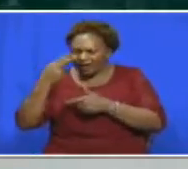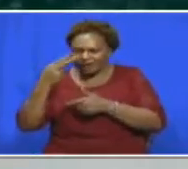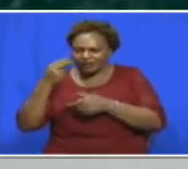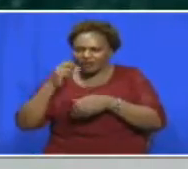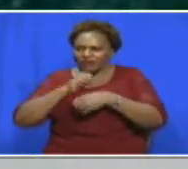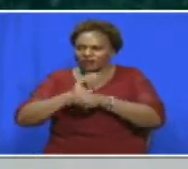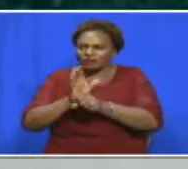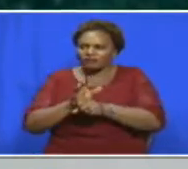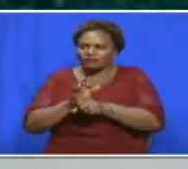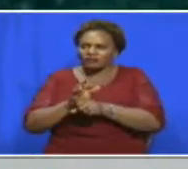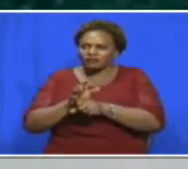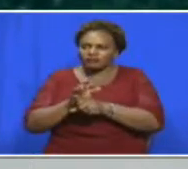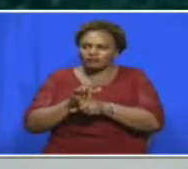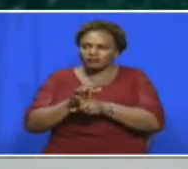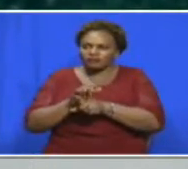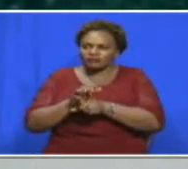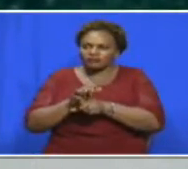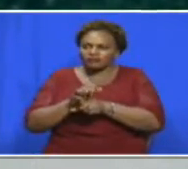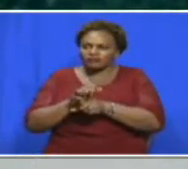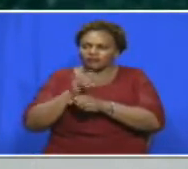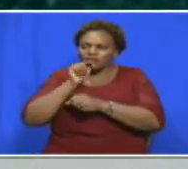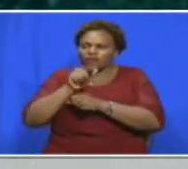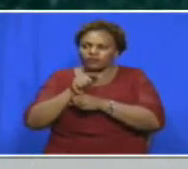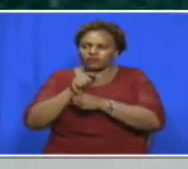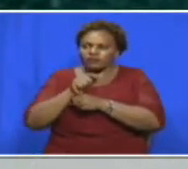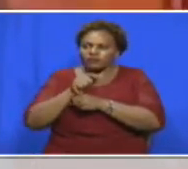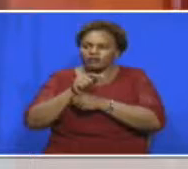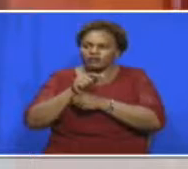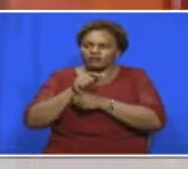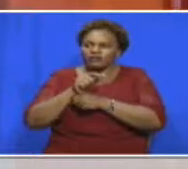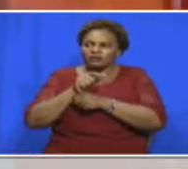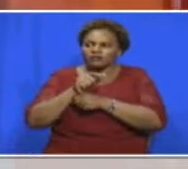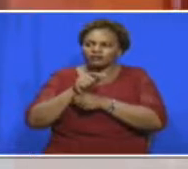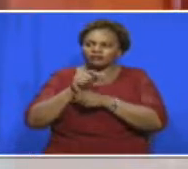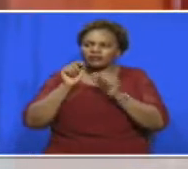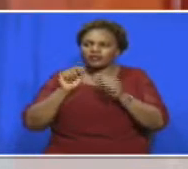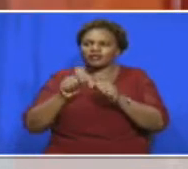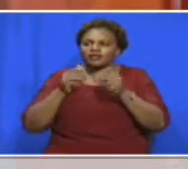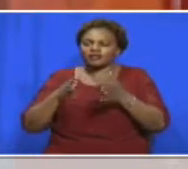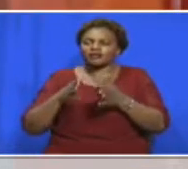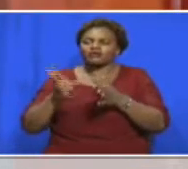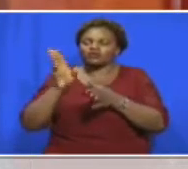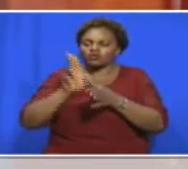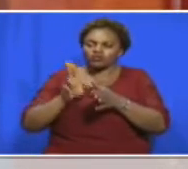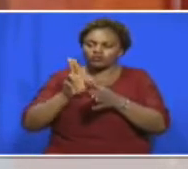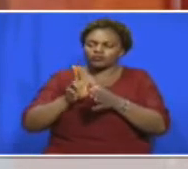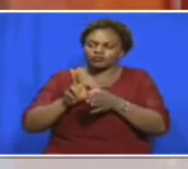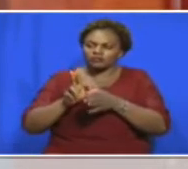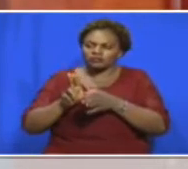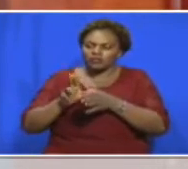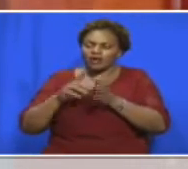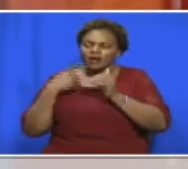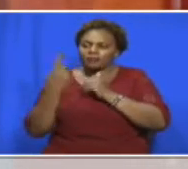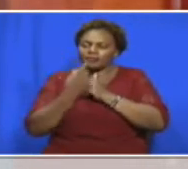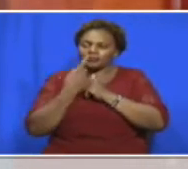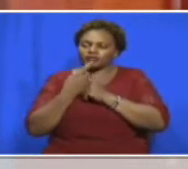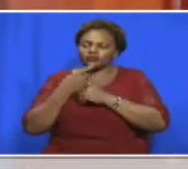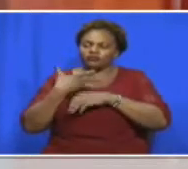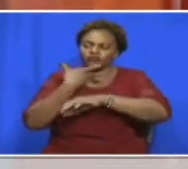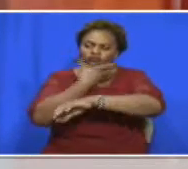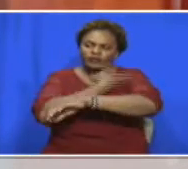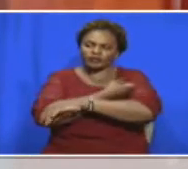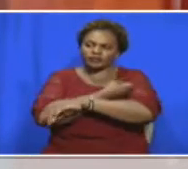COVID-19. And with these hotspots, you can now use the targeted approach for